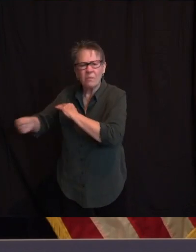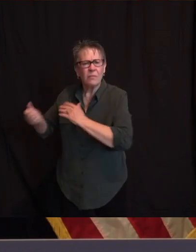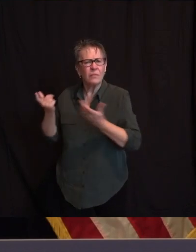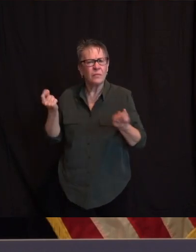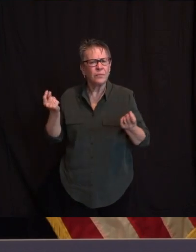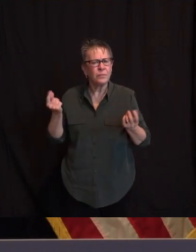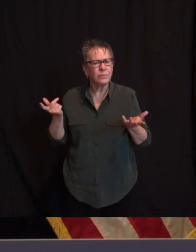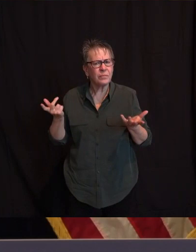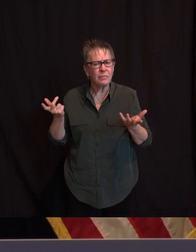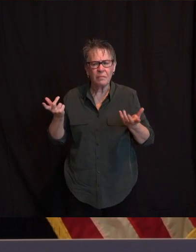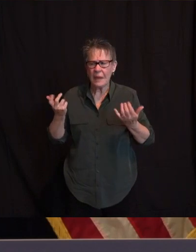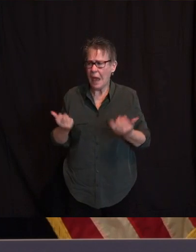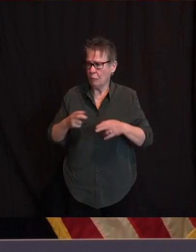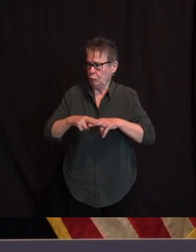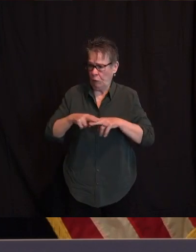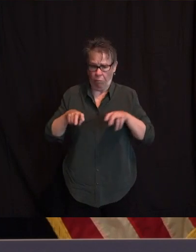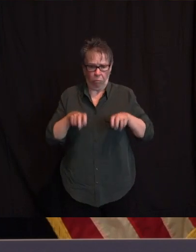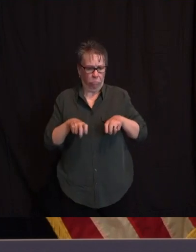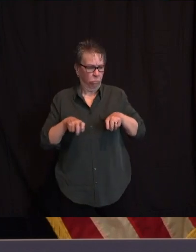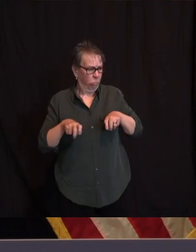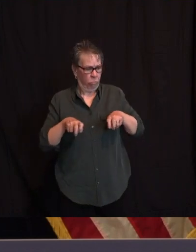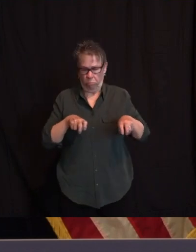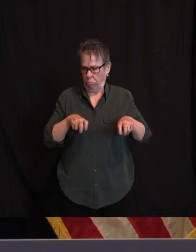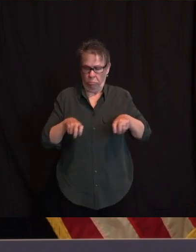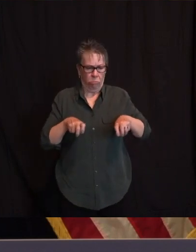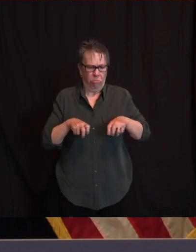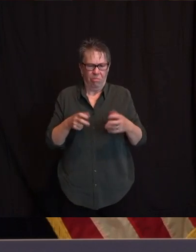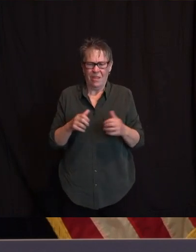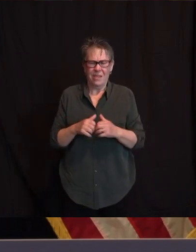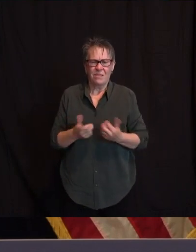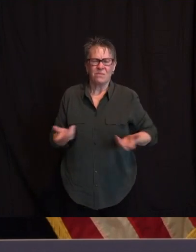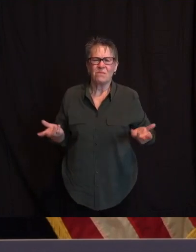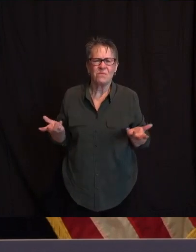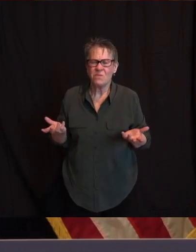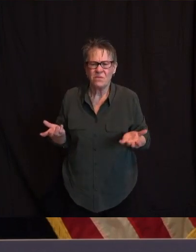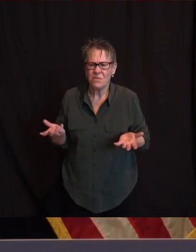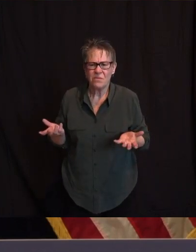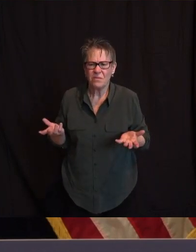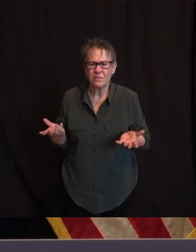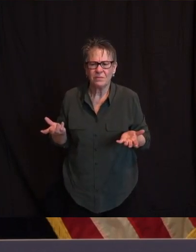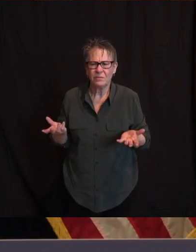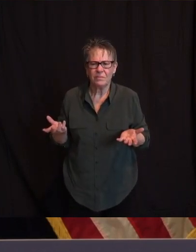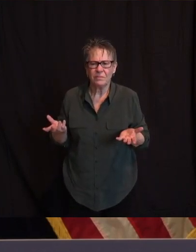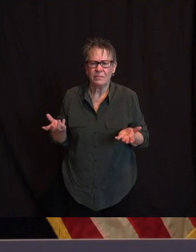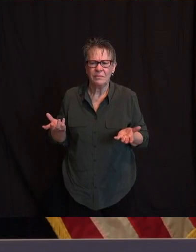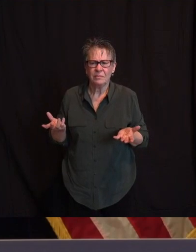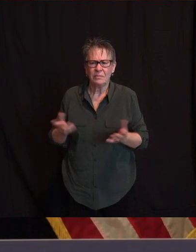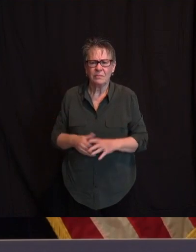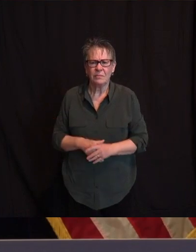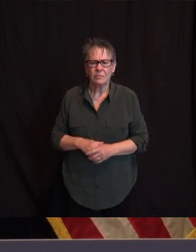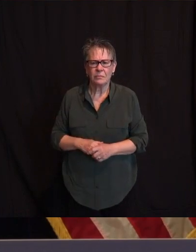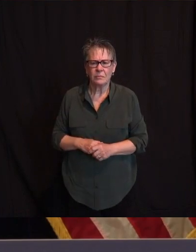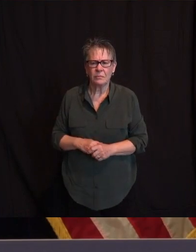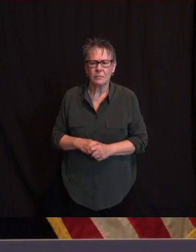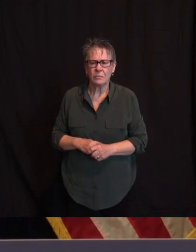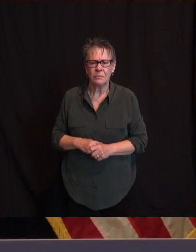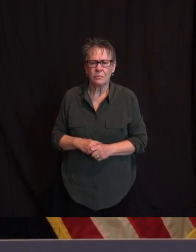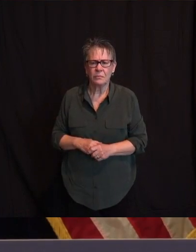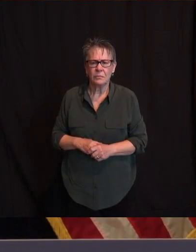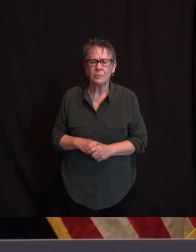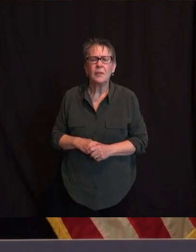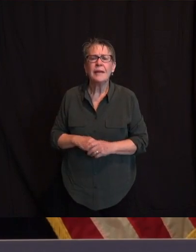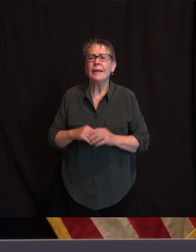that? A couple of things. I think I've already answered the ones. Nothing on property taxes to report. No legislation